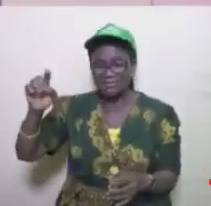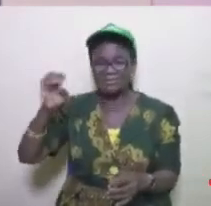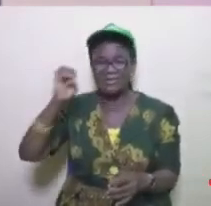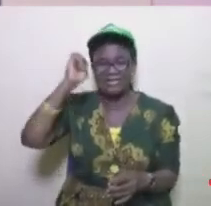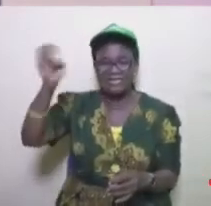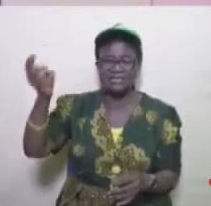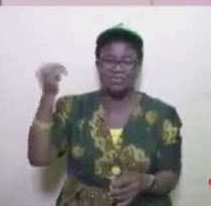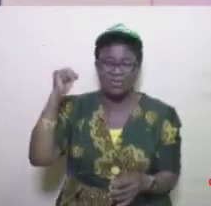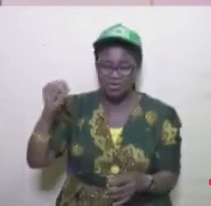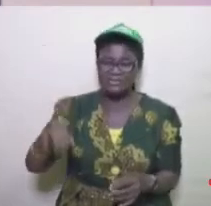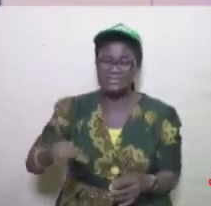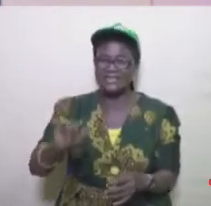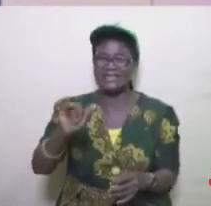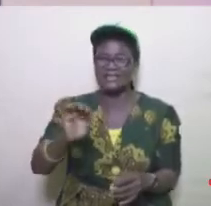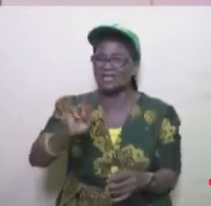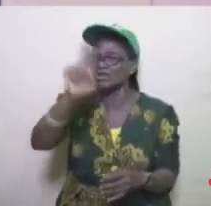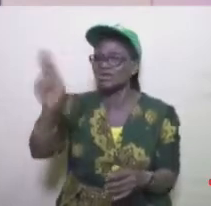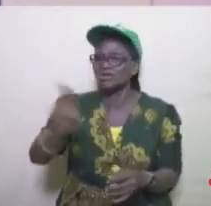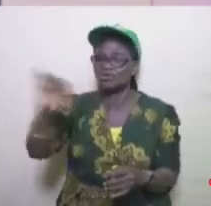his spiritual gift.